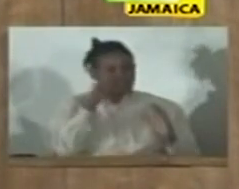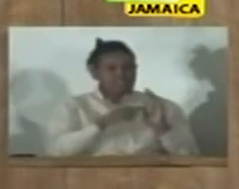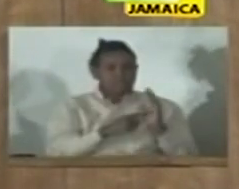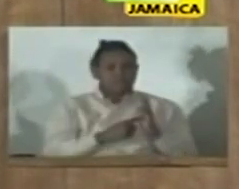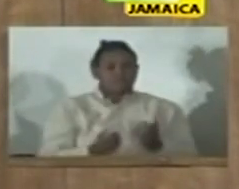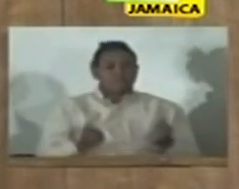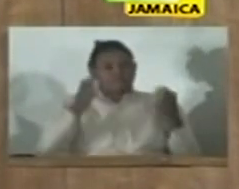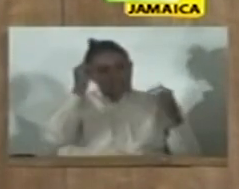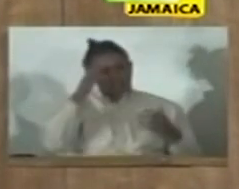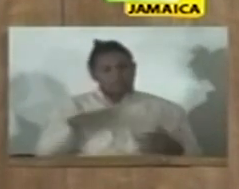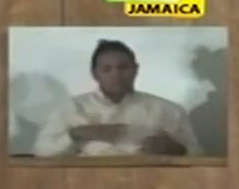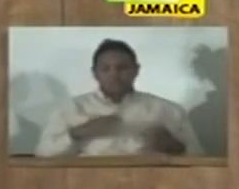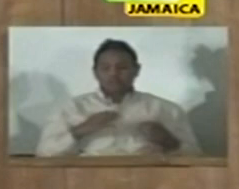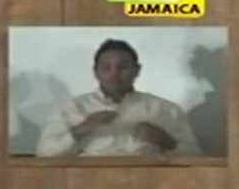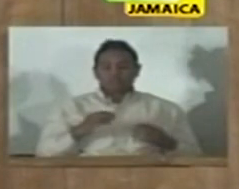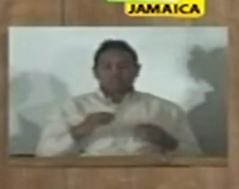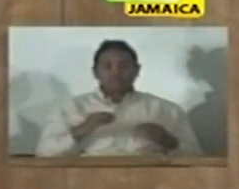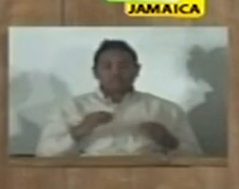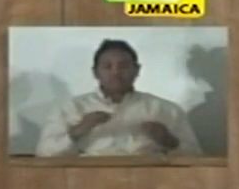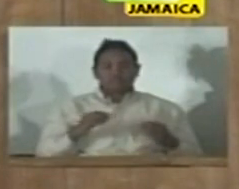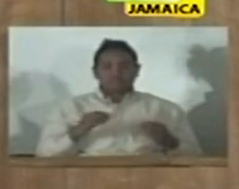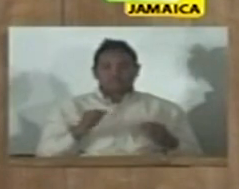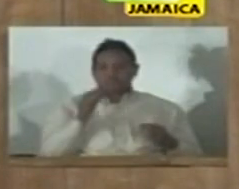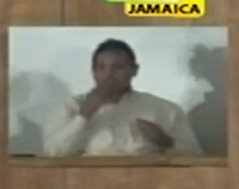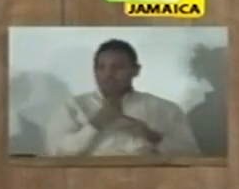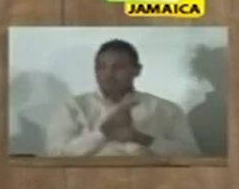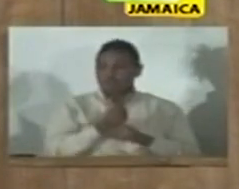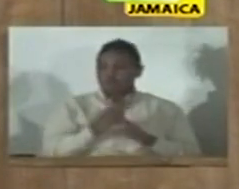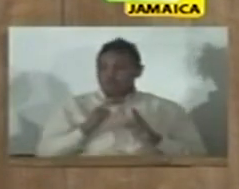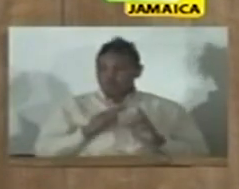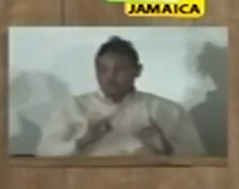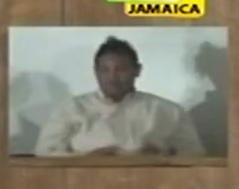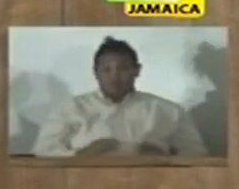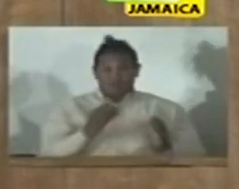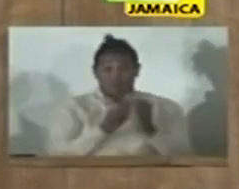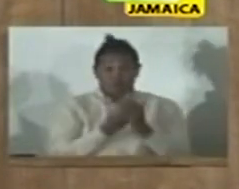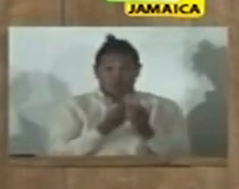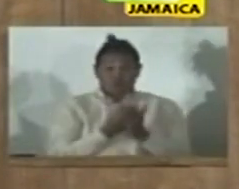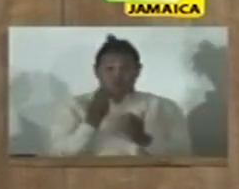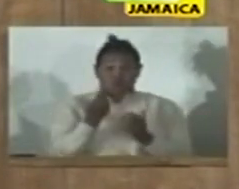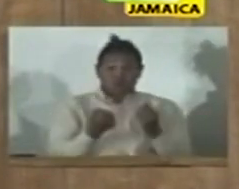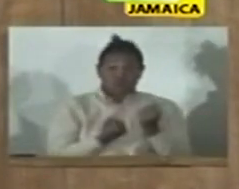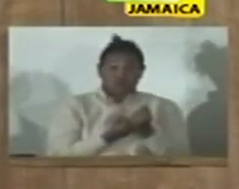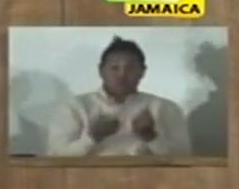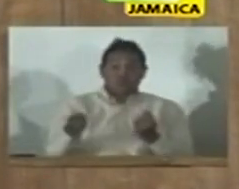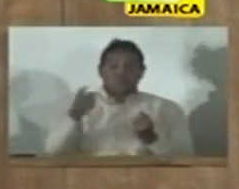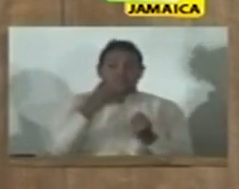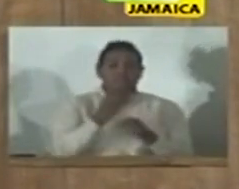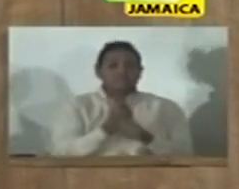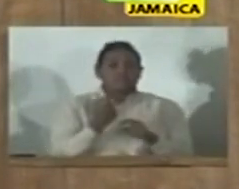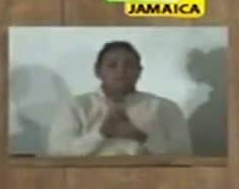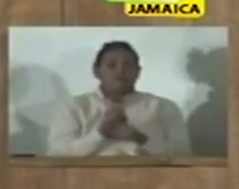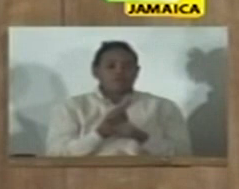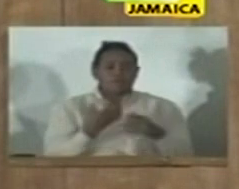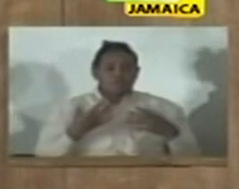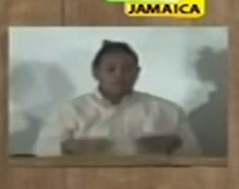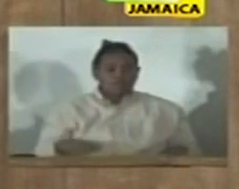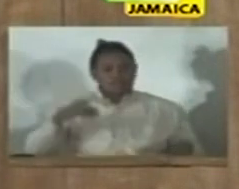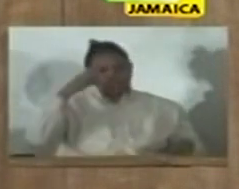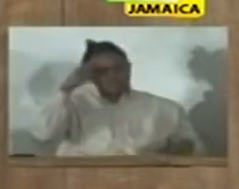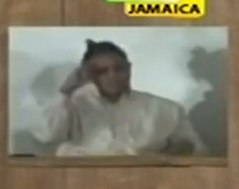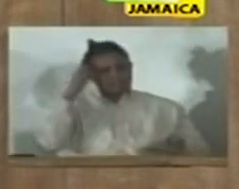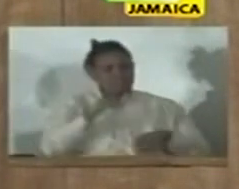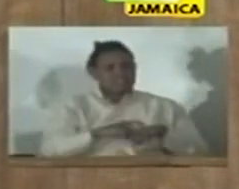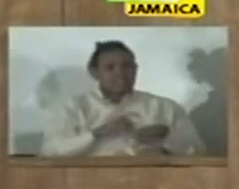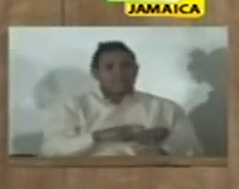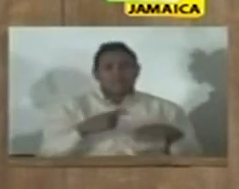gears, will any of this money be used to assist them to get proper gears as the summer heat comes on and they have to